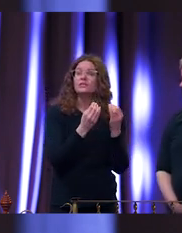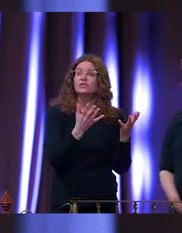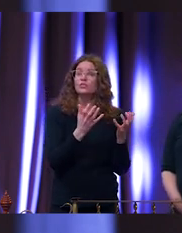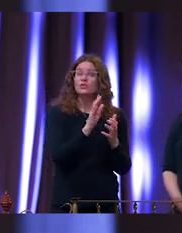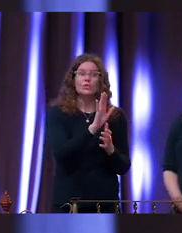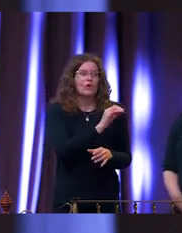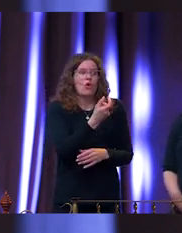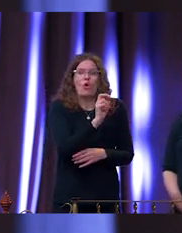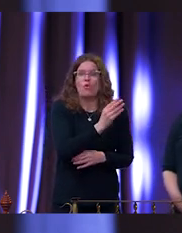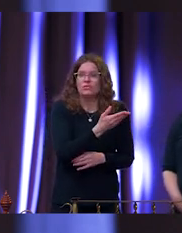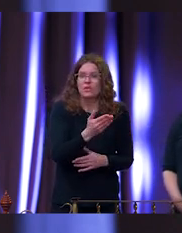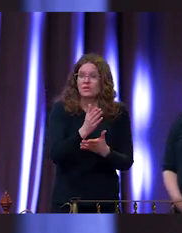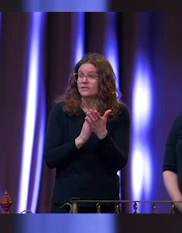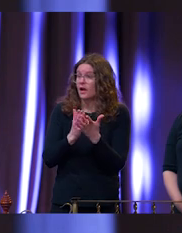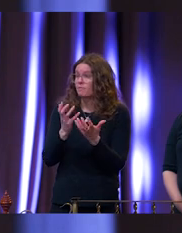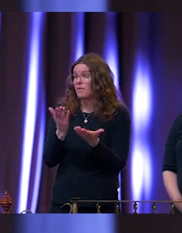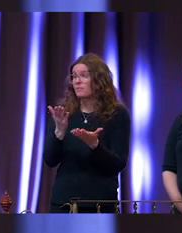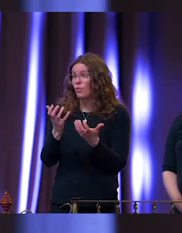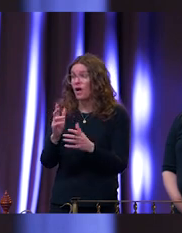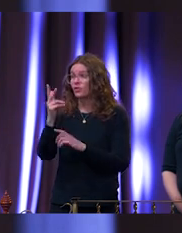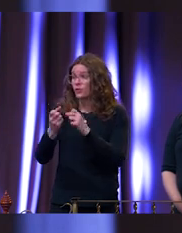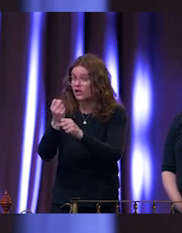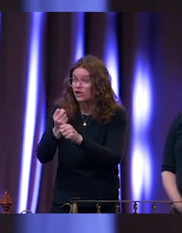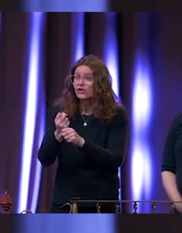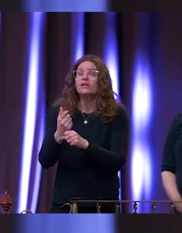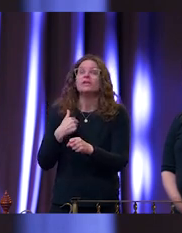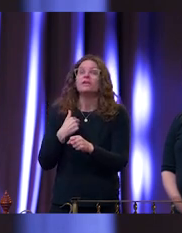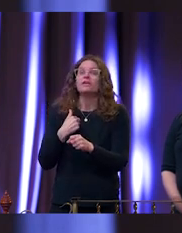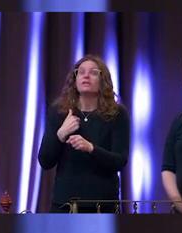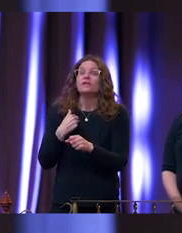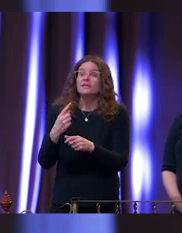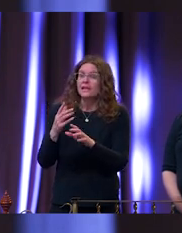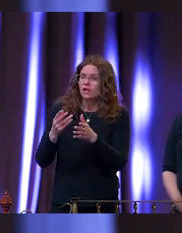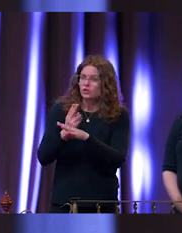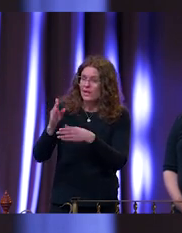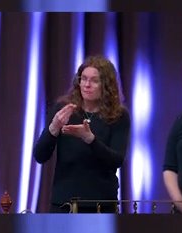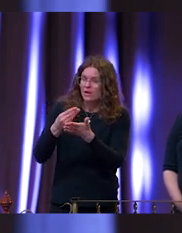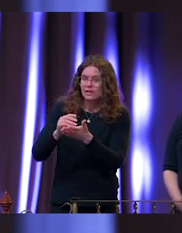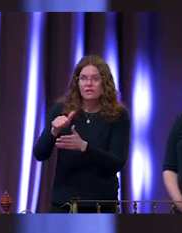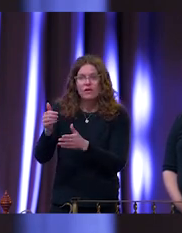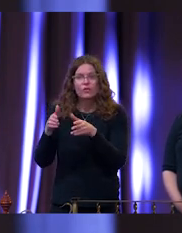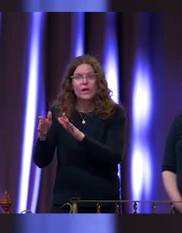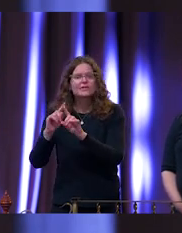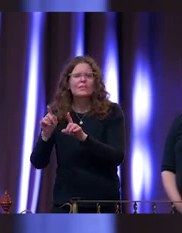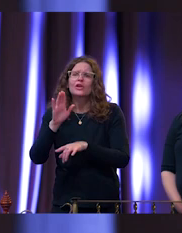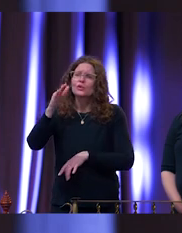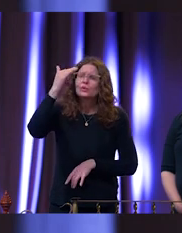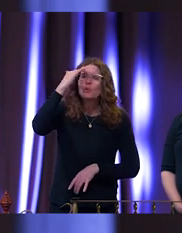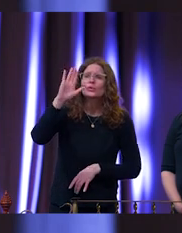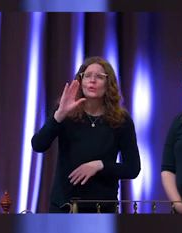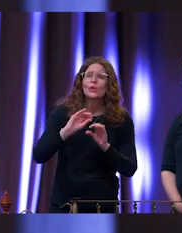Some spaces might want the 3 years because they want to be strategic and plan in other ways, but these are decisions that y'all know your organization the